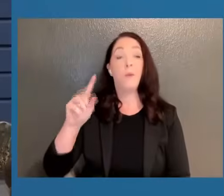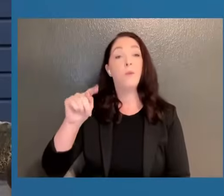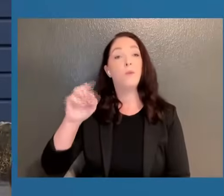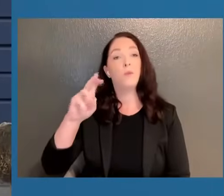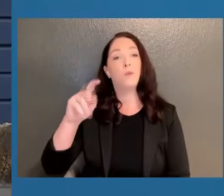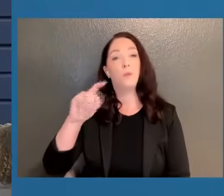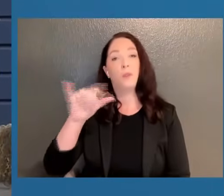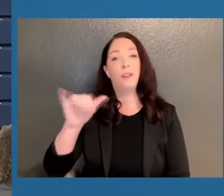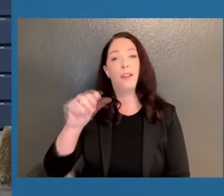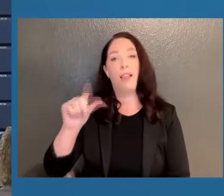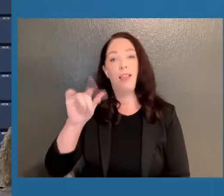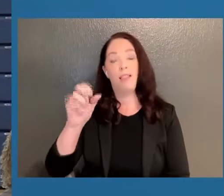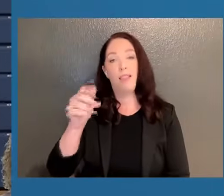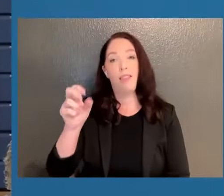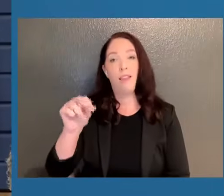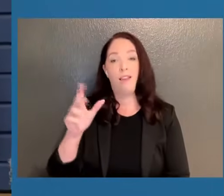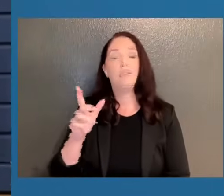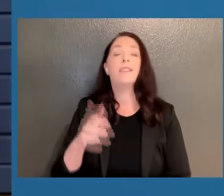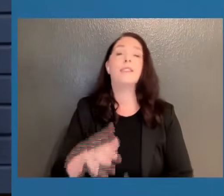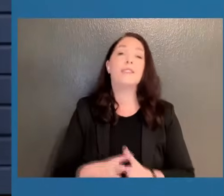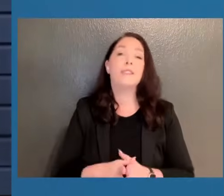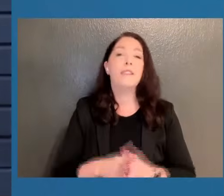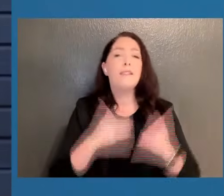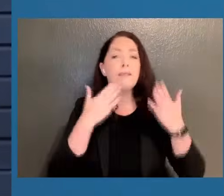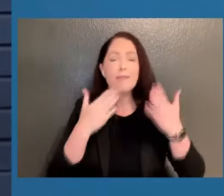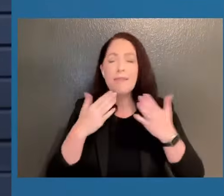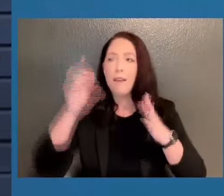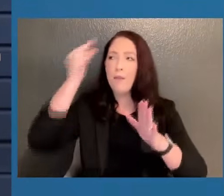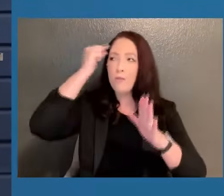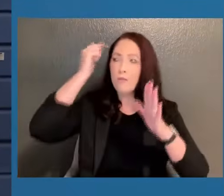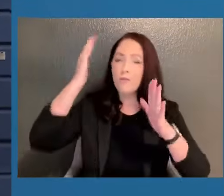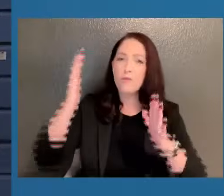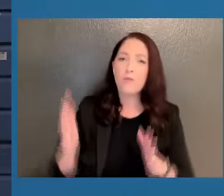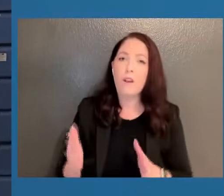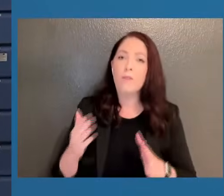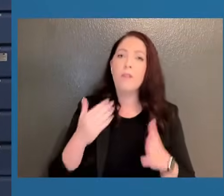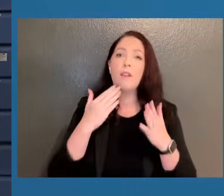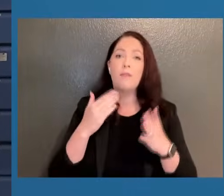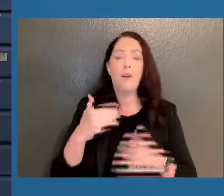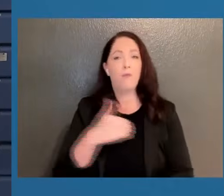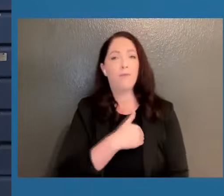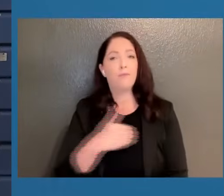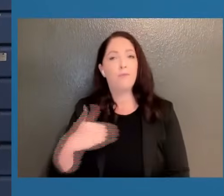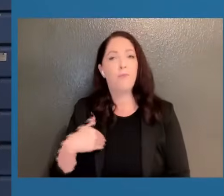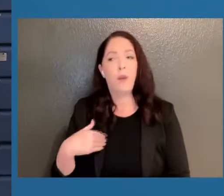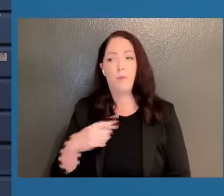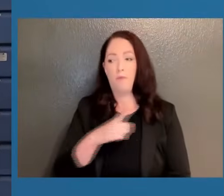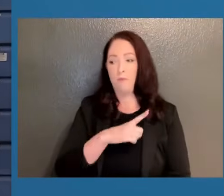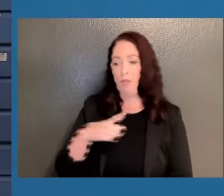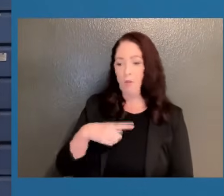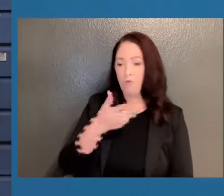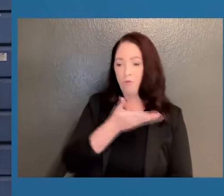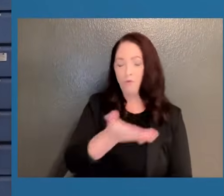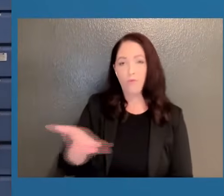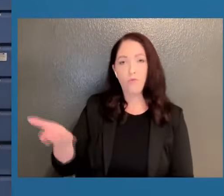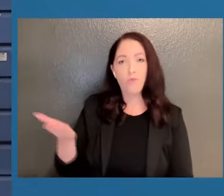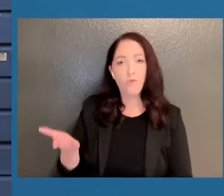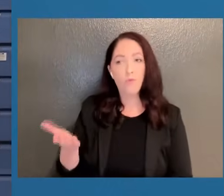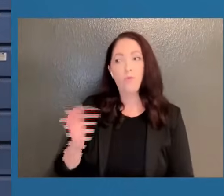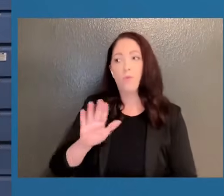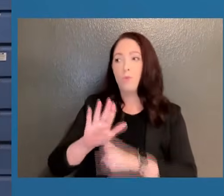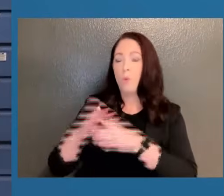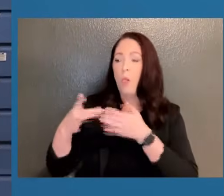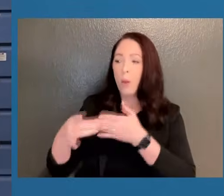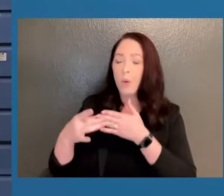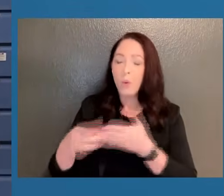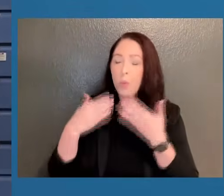I want to extend my thank you to Governor Hochul, as well as the members of the legislature for their leadership, as well